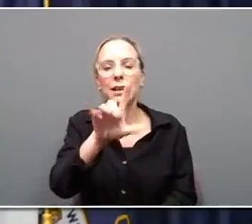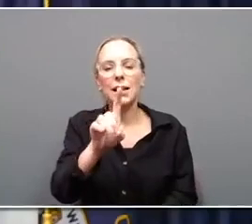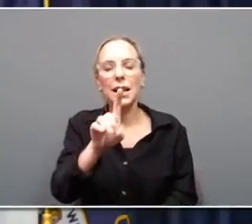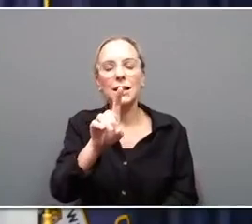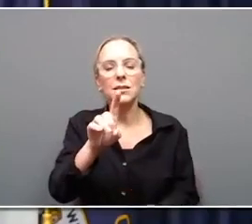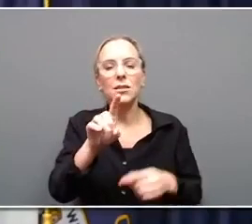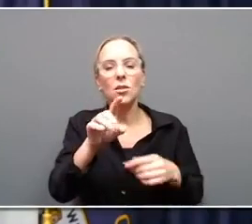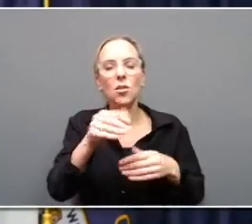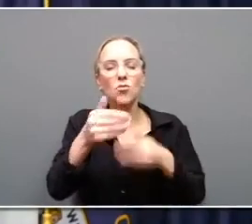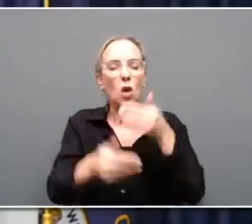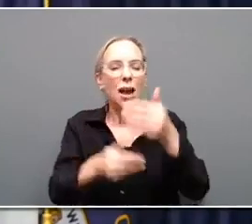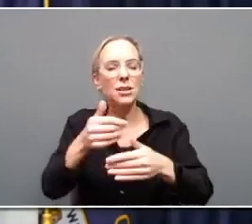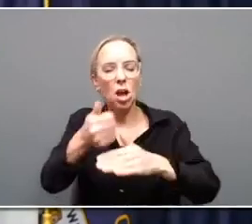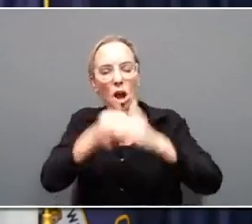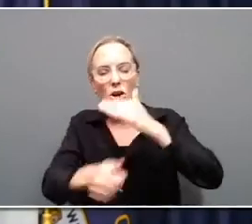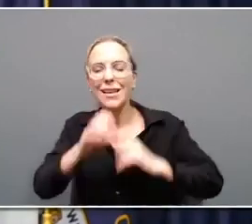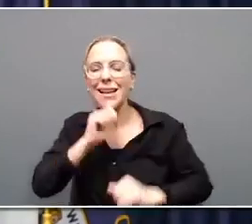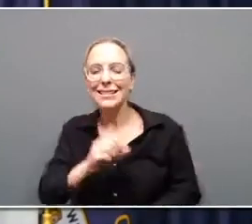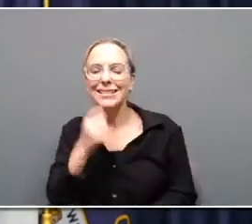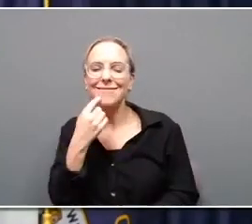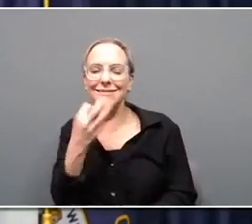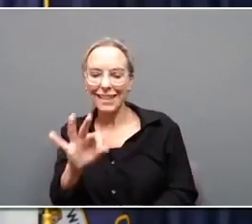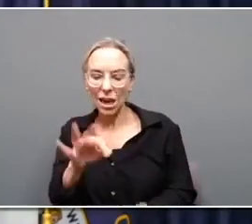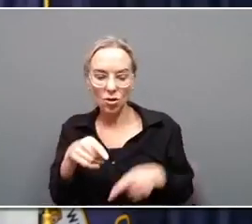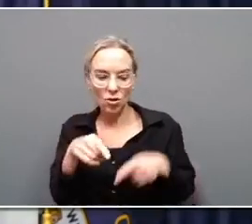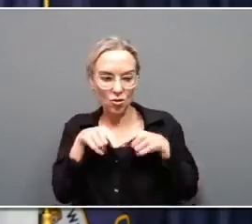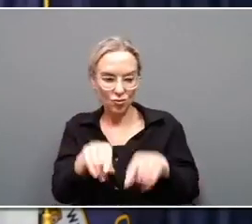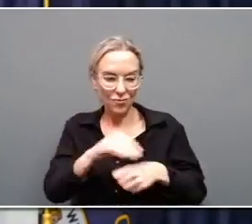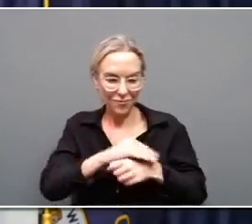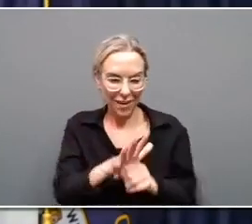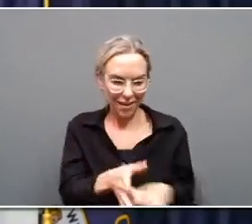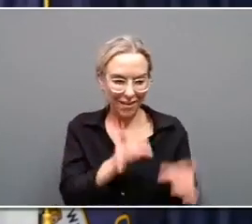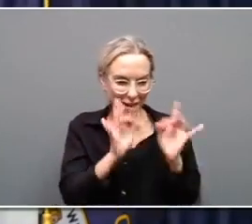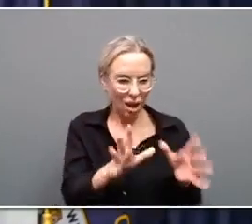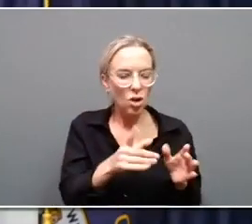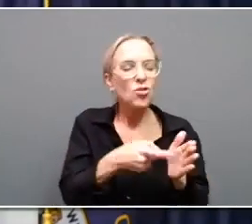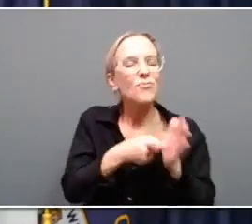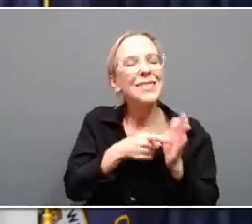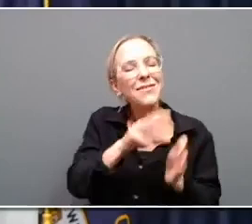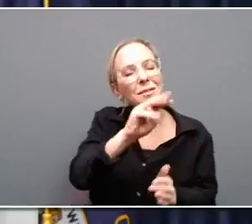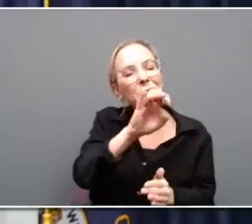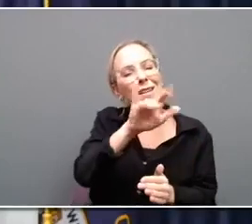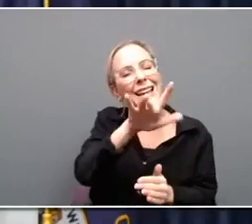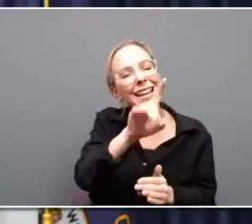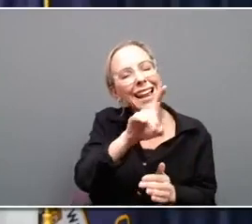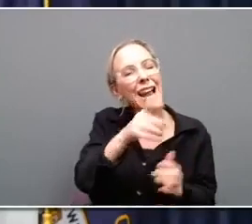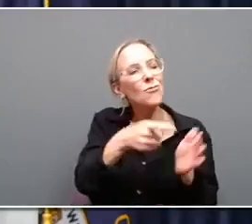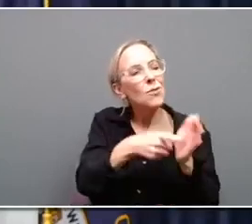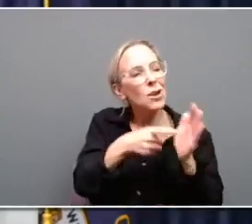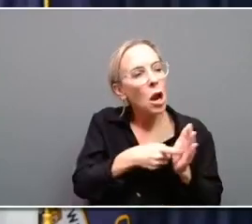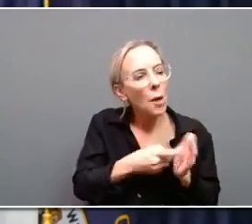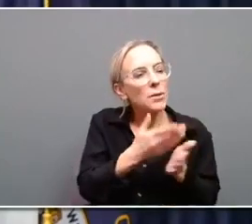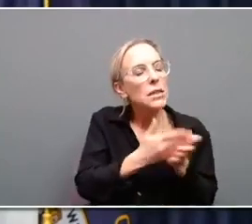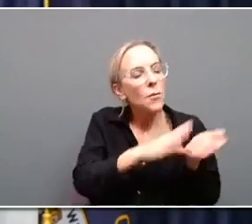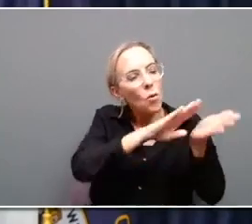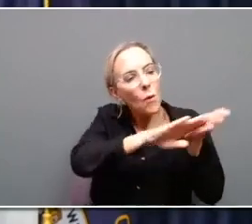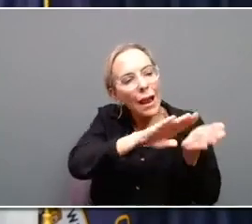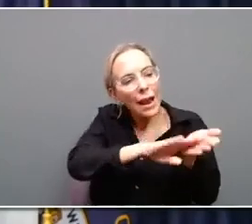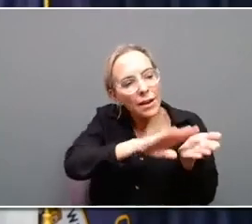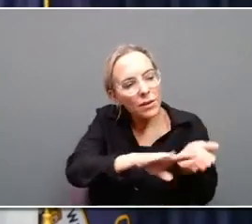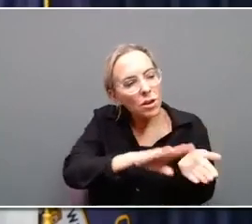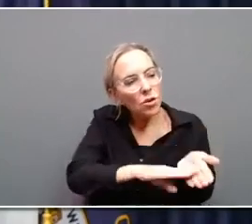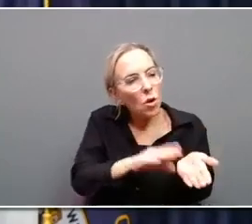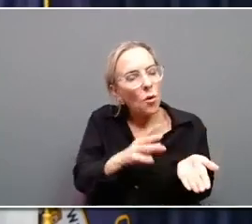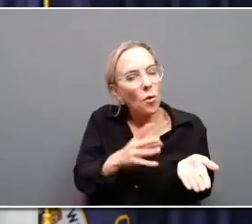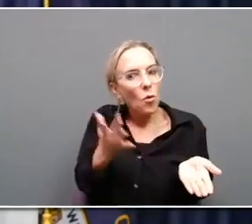of 19. During the pandemic, certain Medicaid requirements were temporarily waived to create an easier